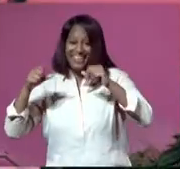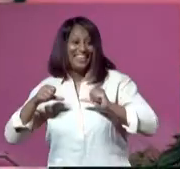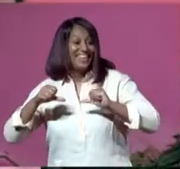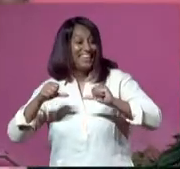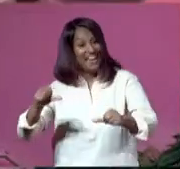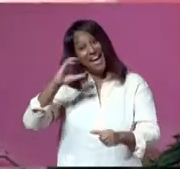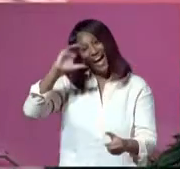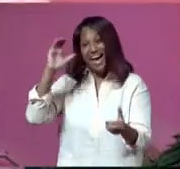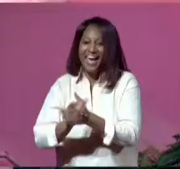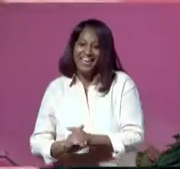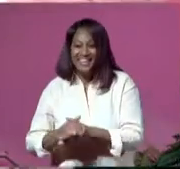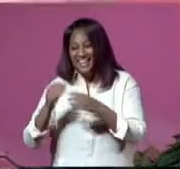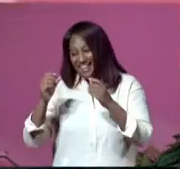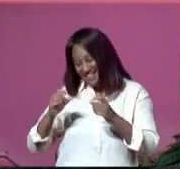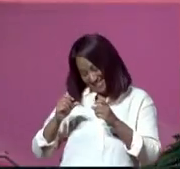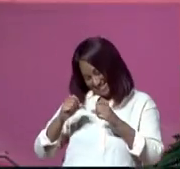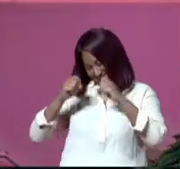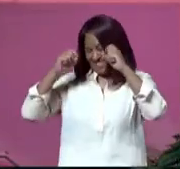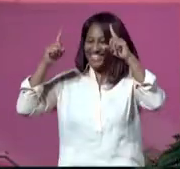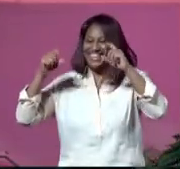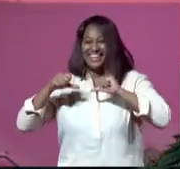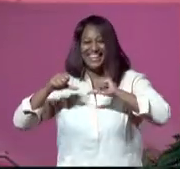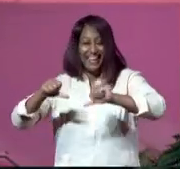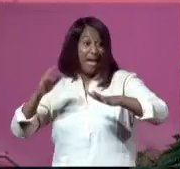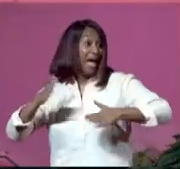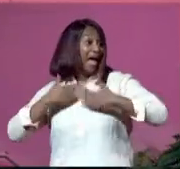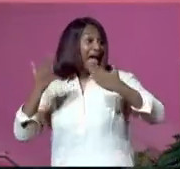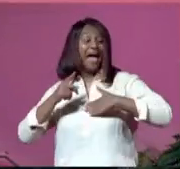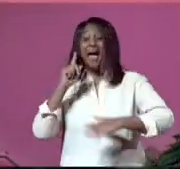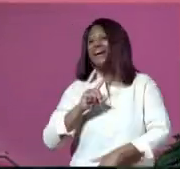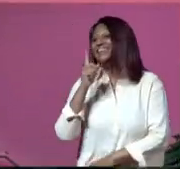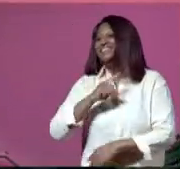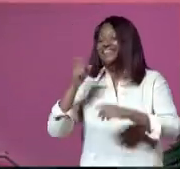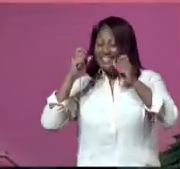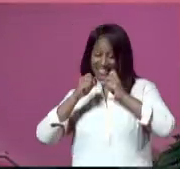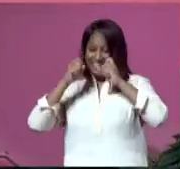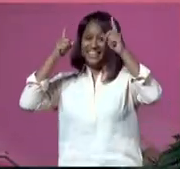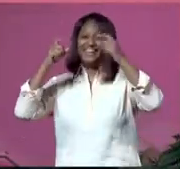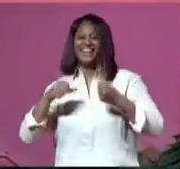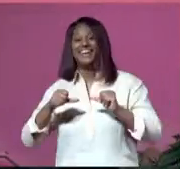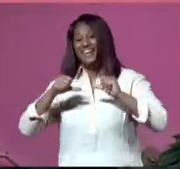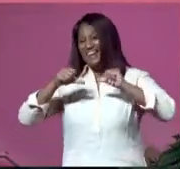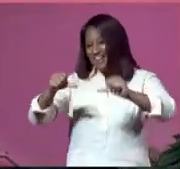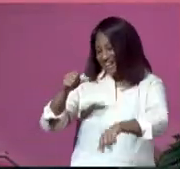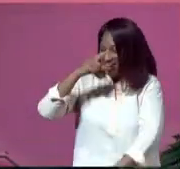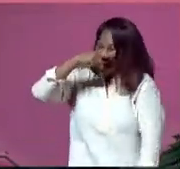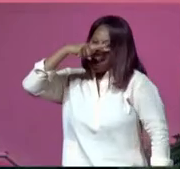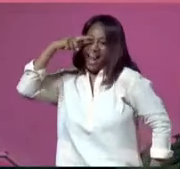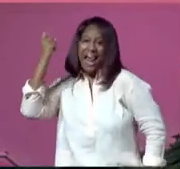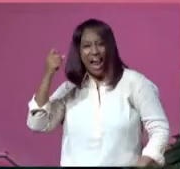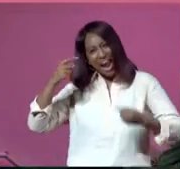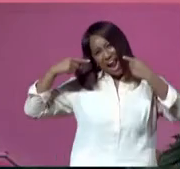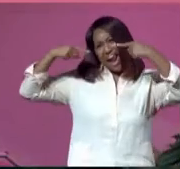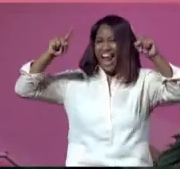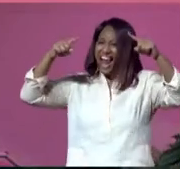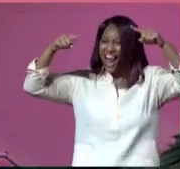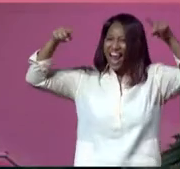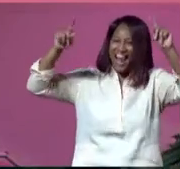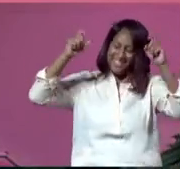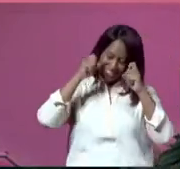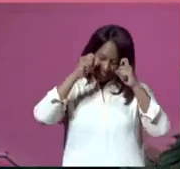still married. Surprise, I'm still happy and single. Surprise, I'm still black but prosperous.